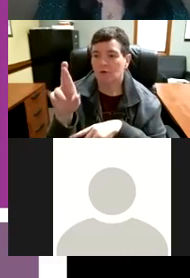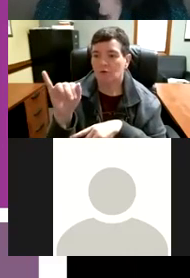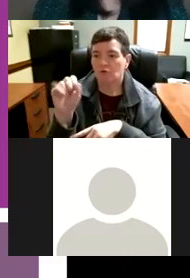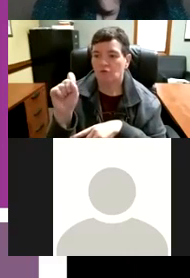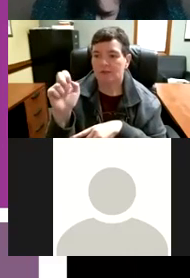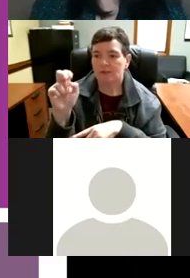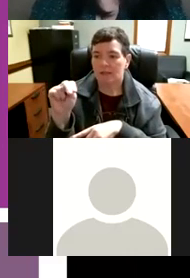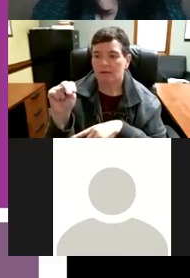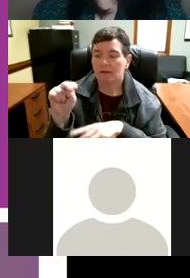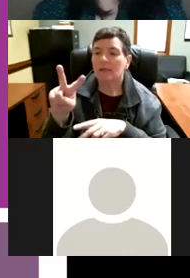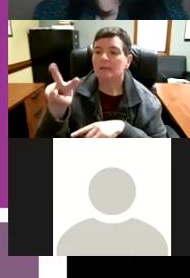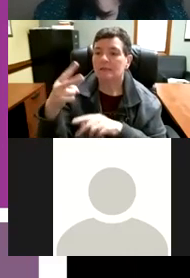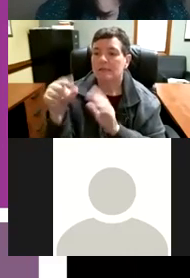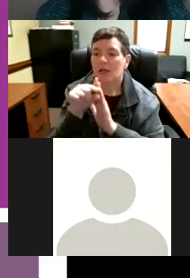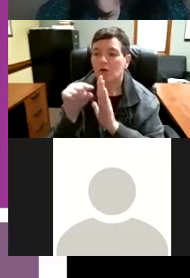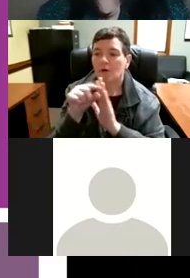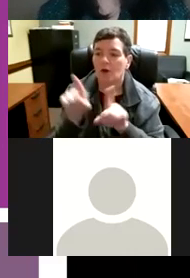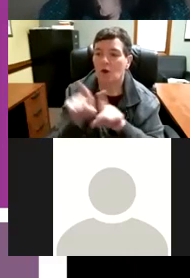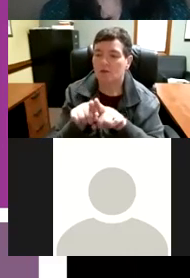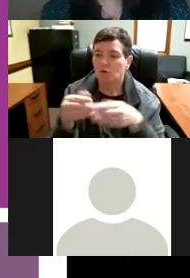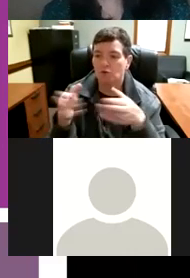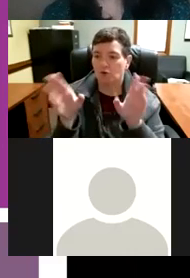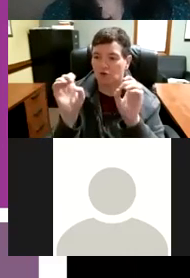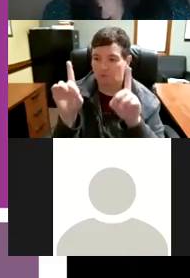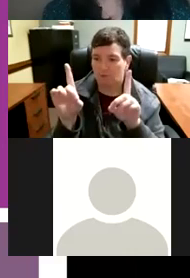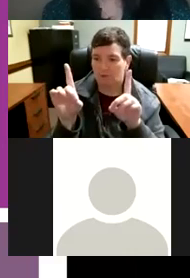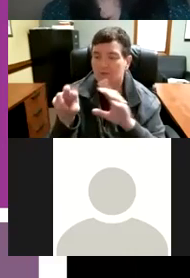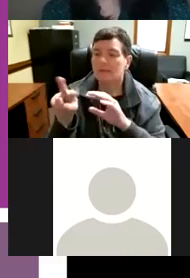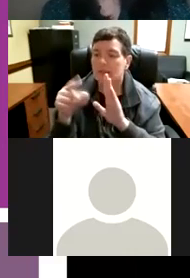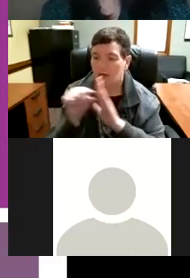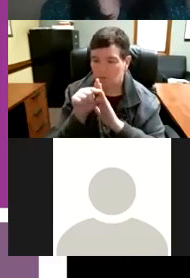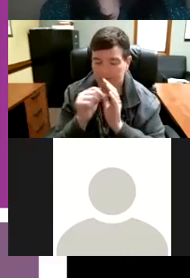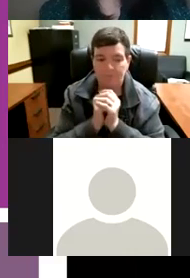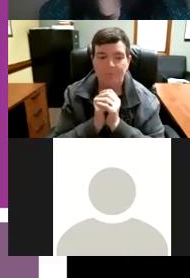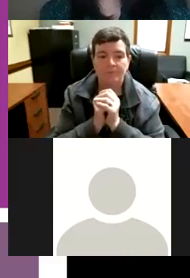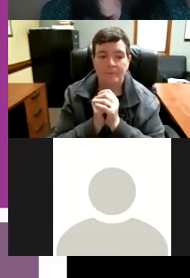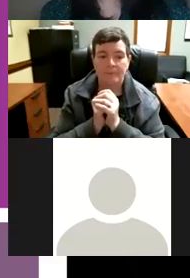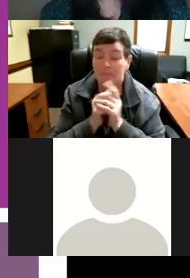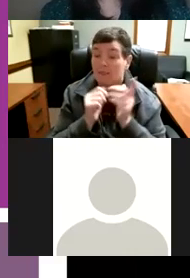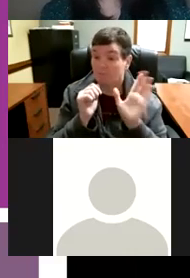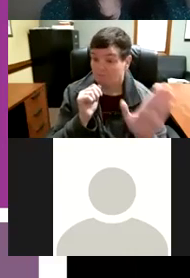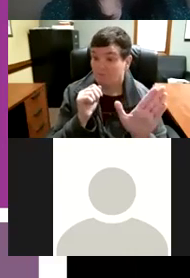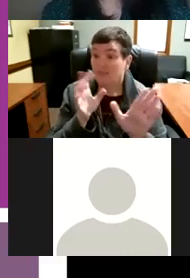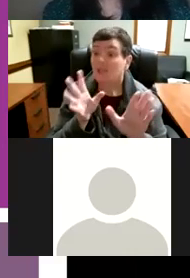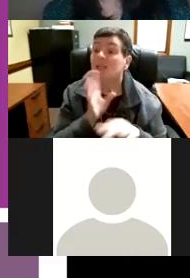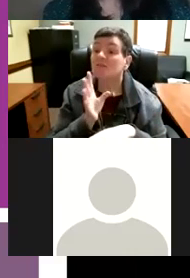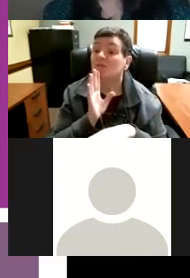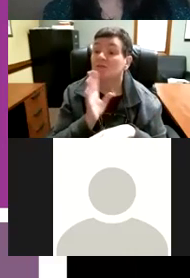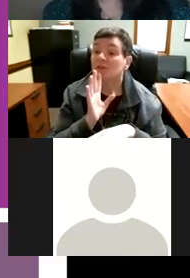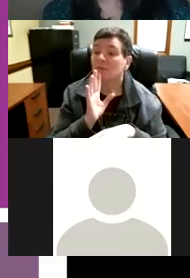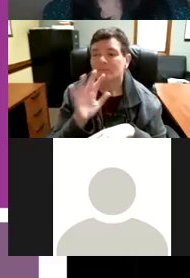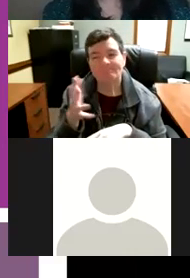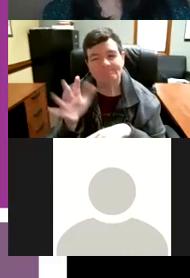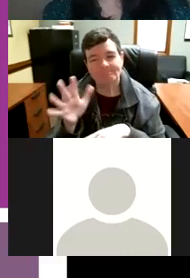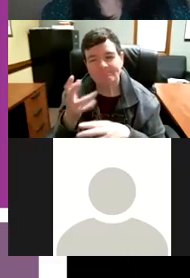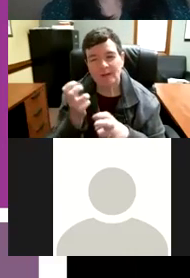is a 2nd grader. He's also in a regular ed classroom. He's in 2nd grade. So Tristan's verbal speech can be difficult